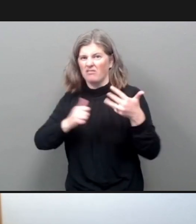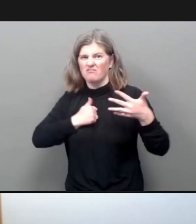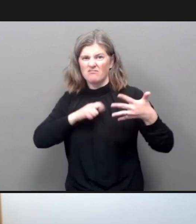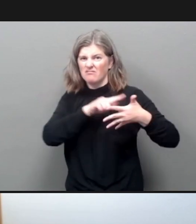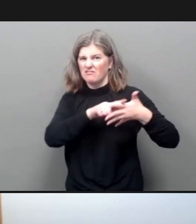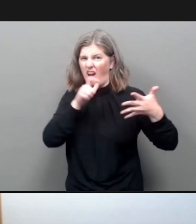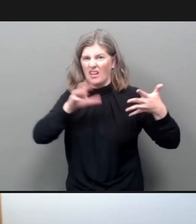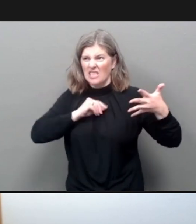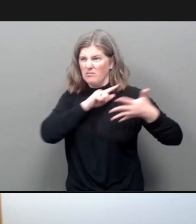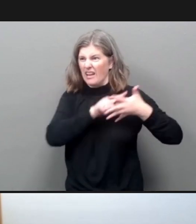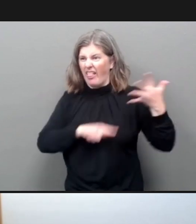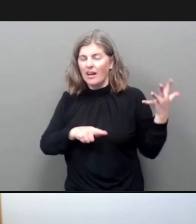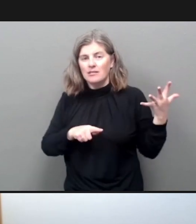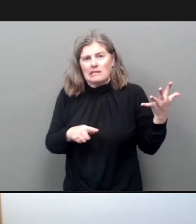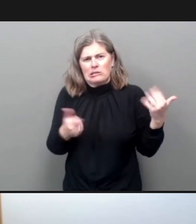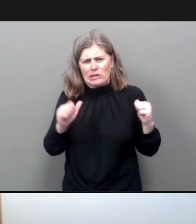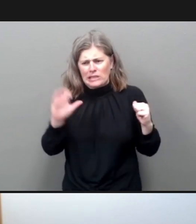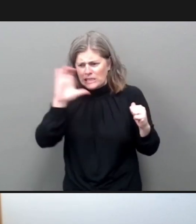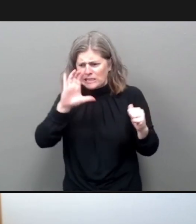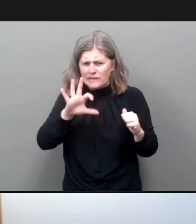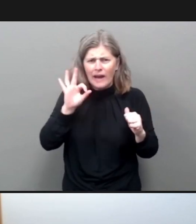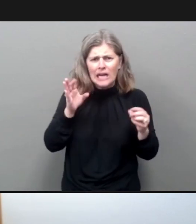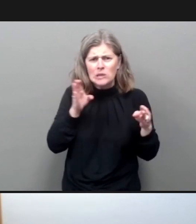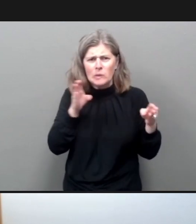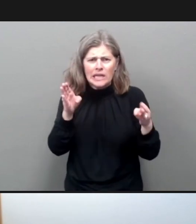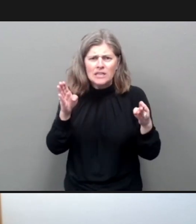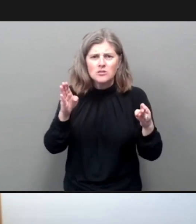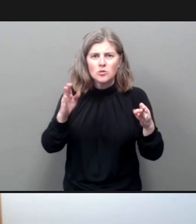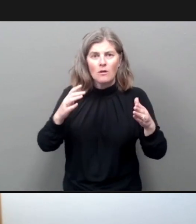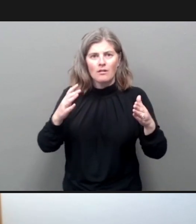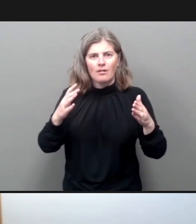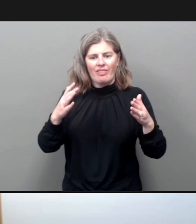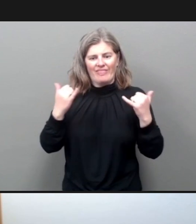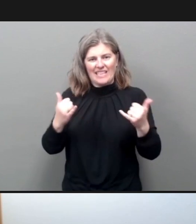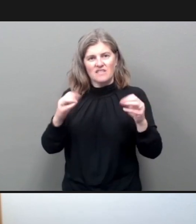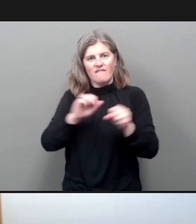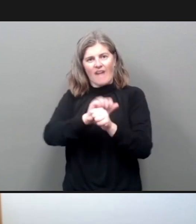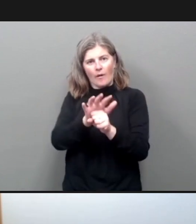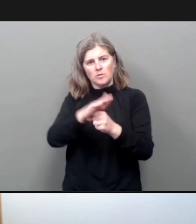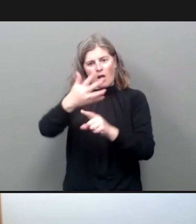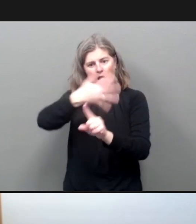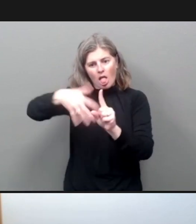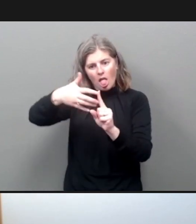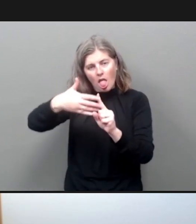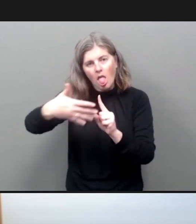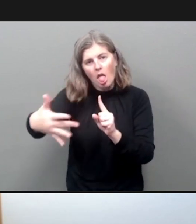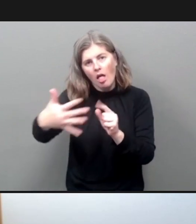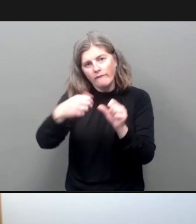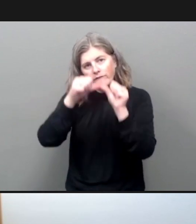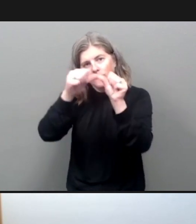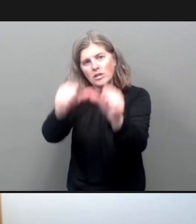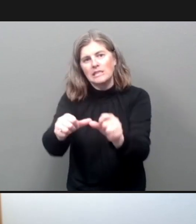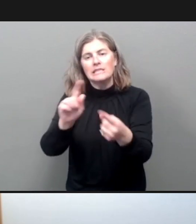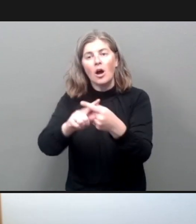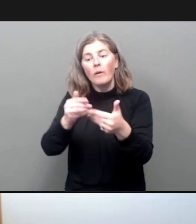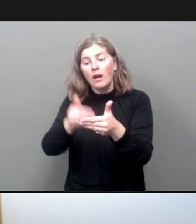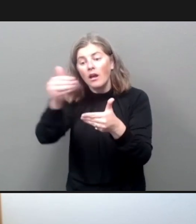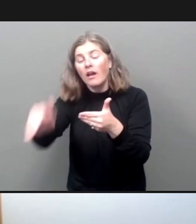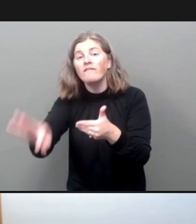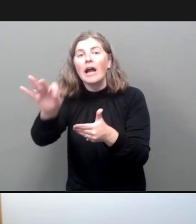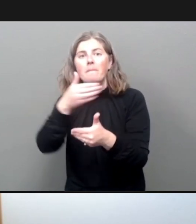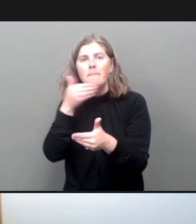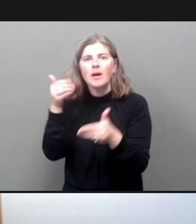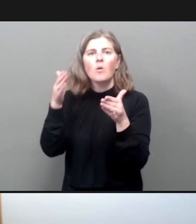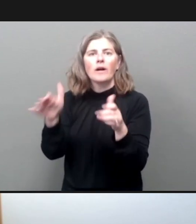just said, but we're trying to find a way to live with this virus until we find a better way to